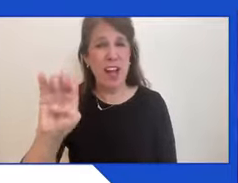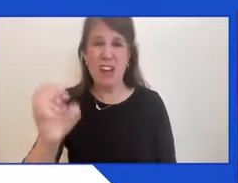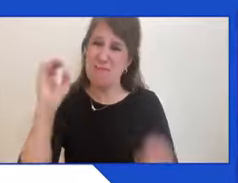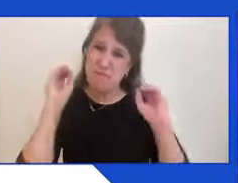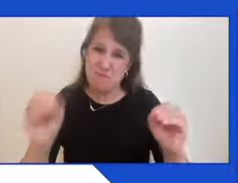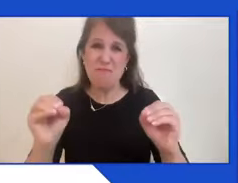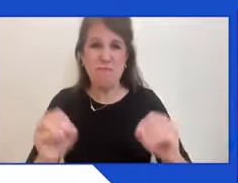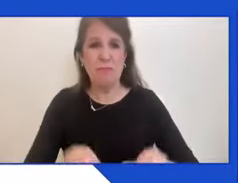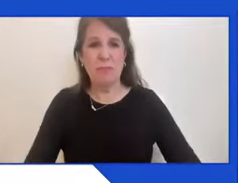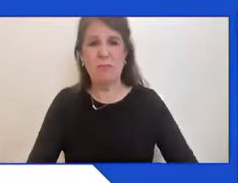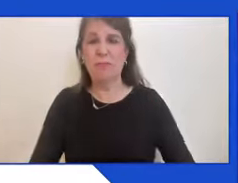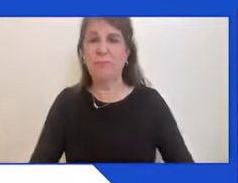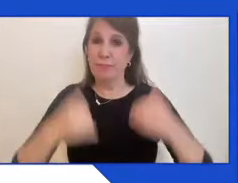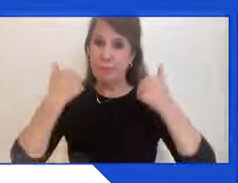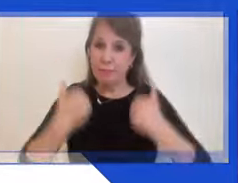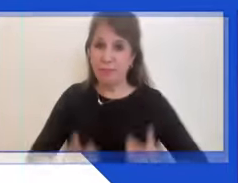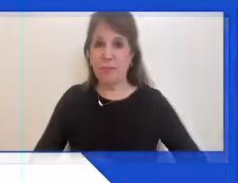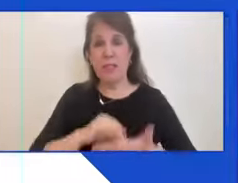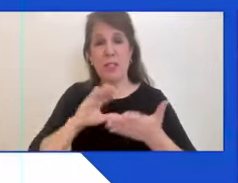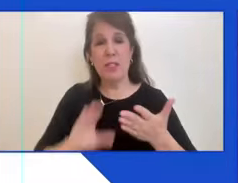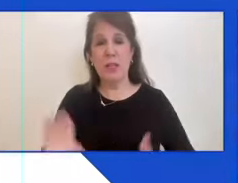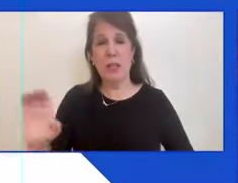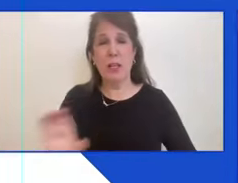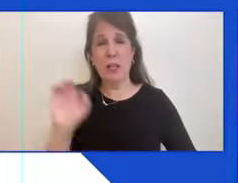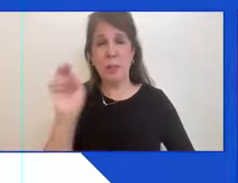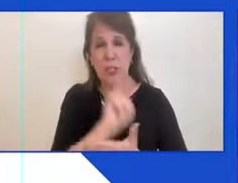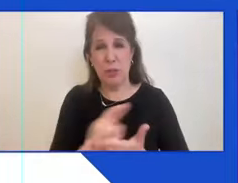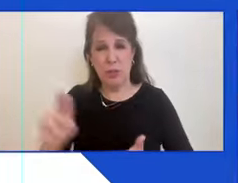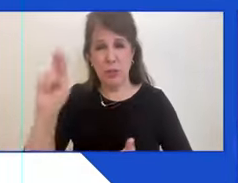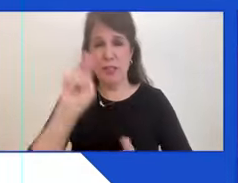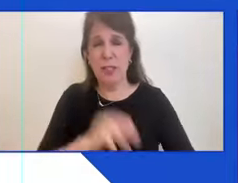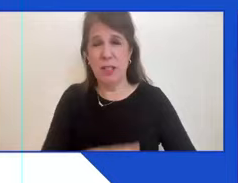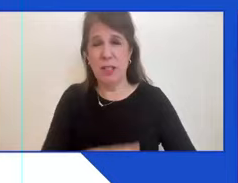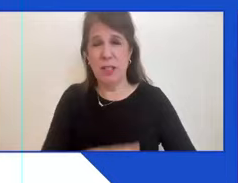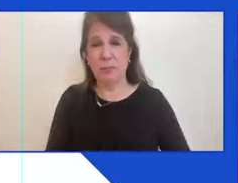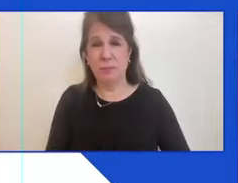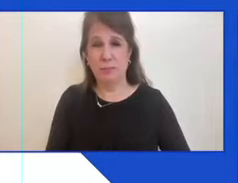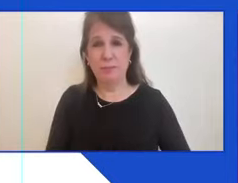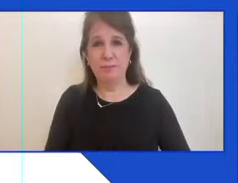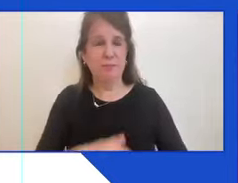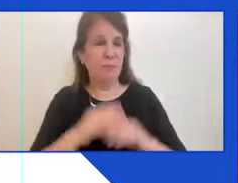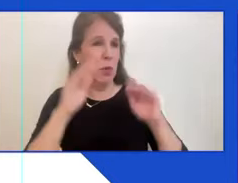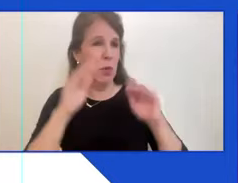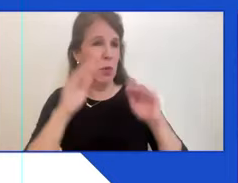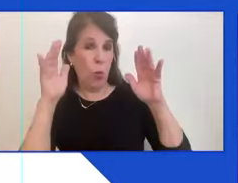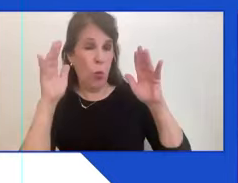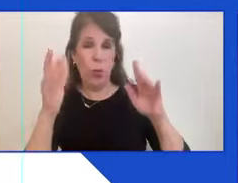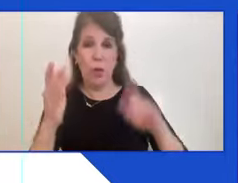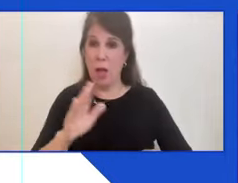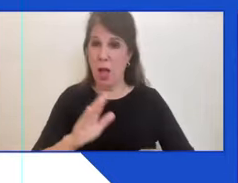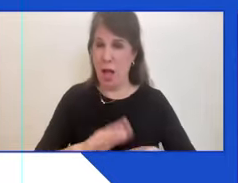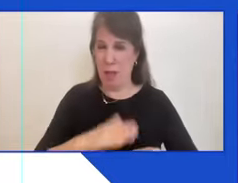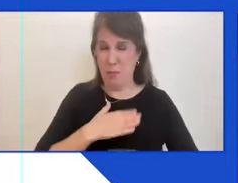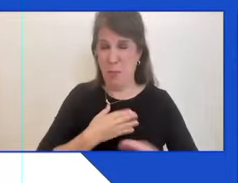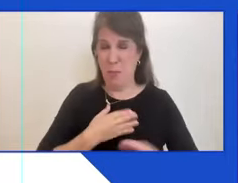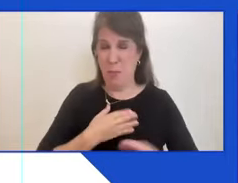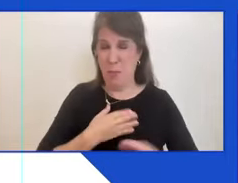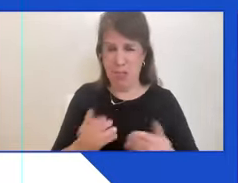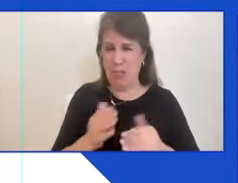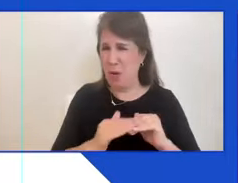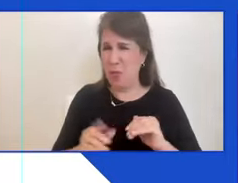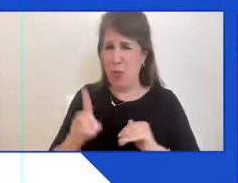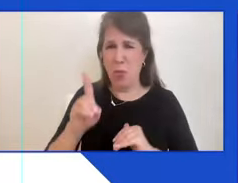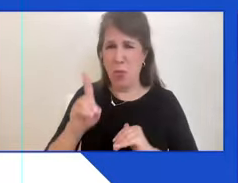I'm a student at Columbia University. On my campus, over